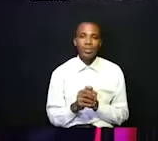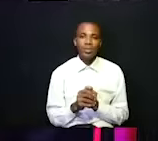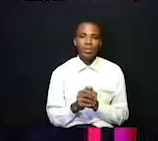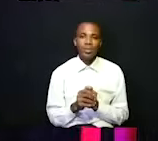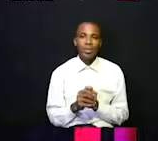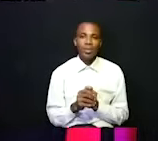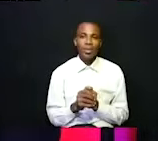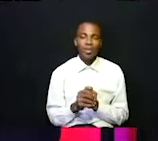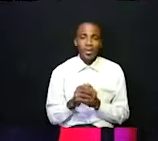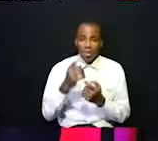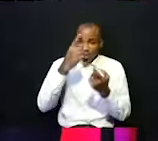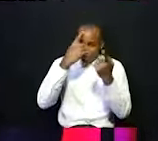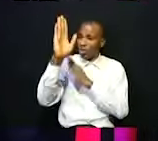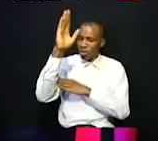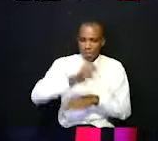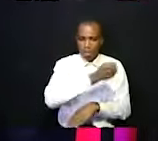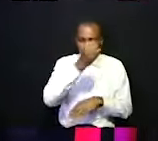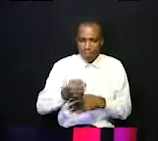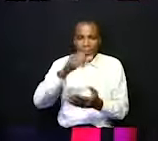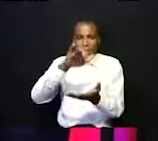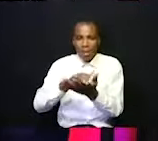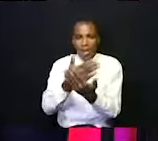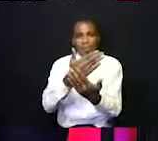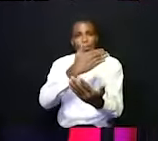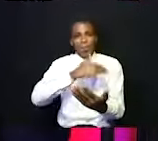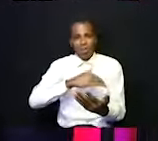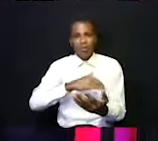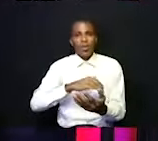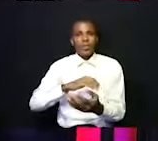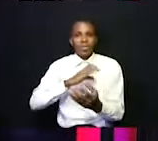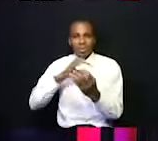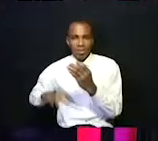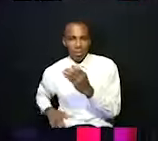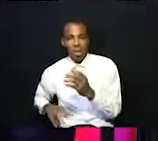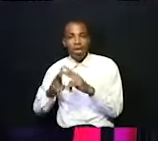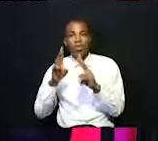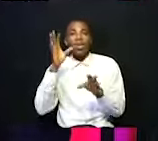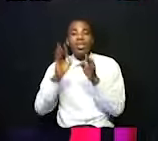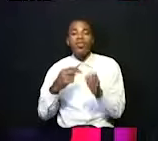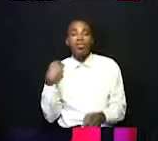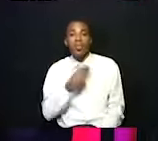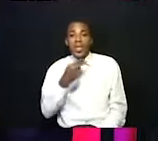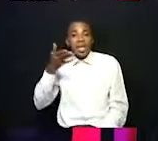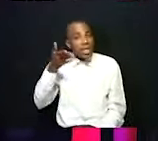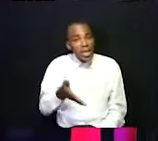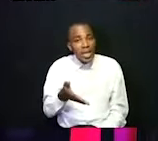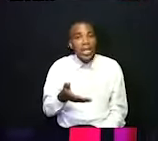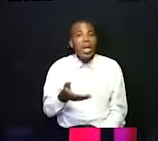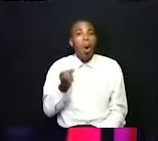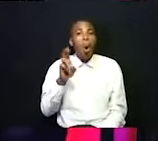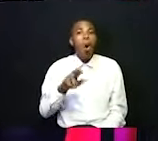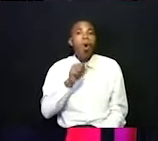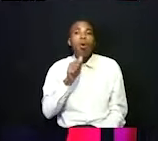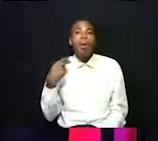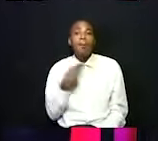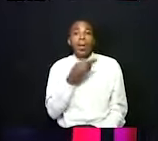he instituted it before Christianity. So when there is a clerical pastor standing there or no clerical pastor standing there, once it is